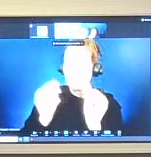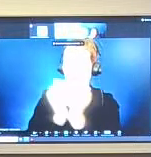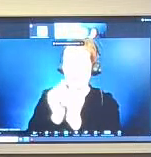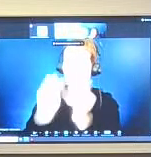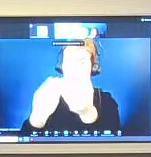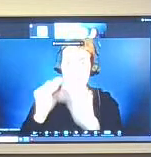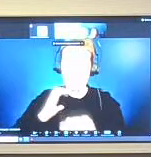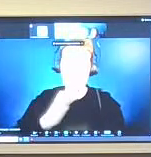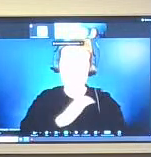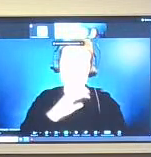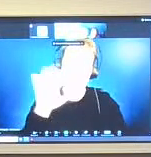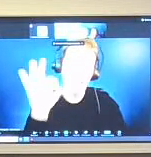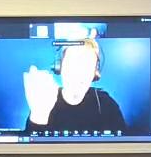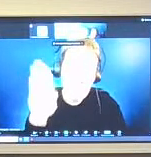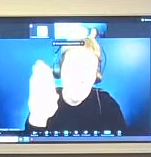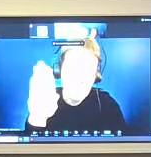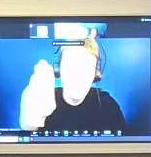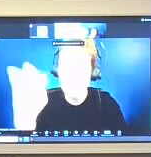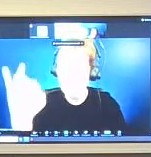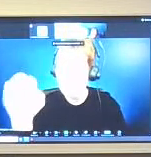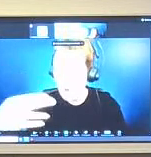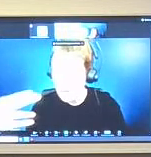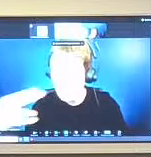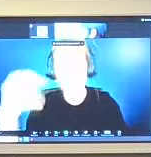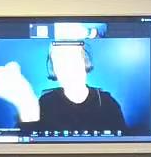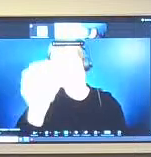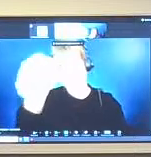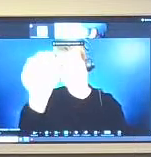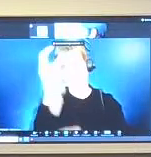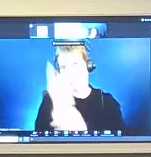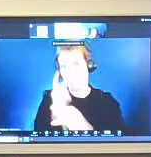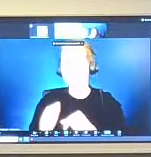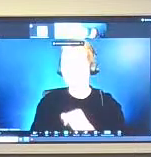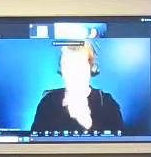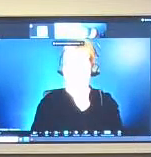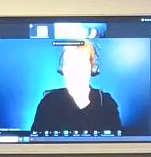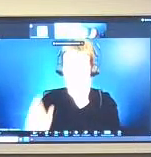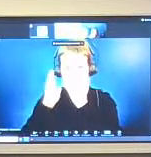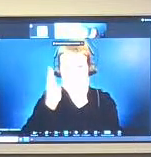Marco has her hand raised. Thank you. Yes, ma'am.